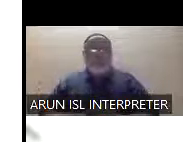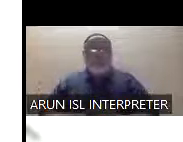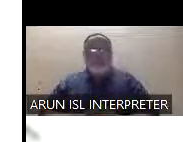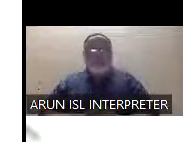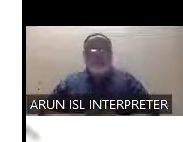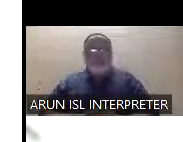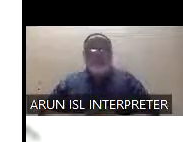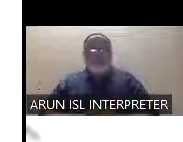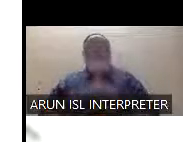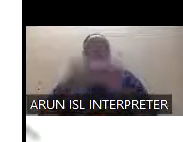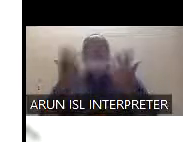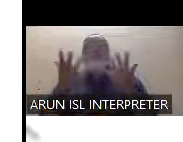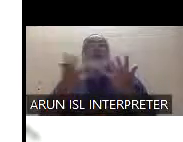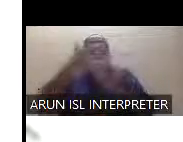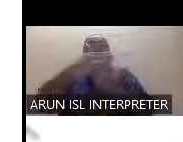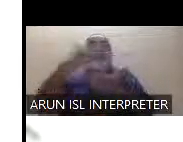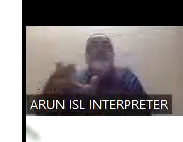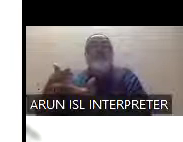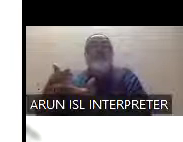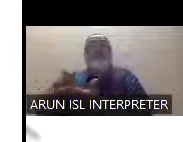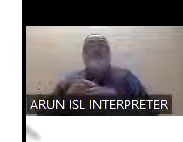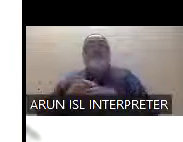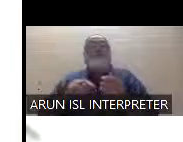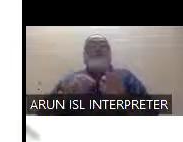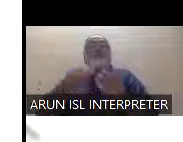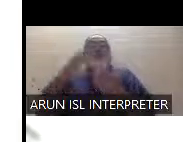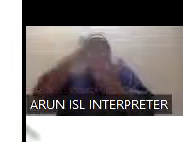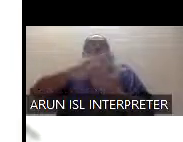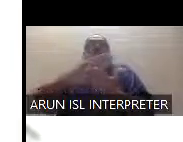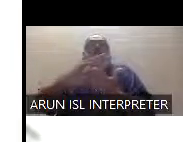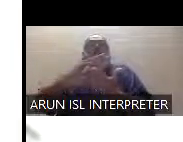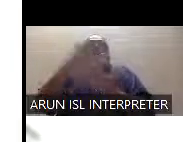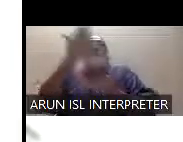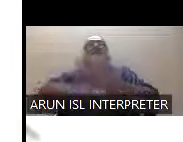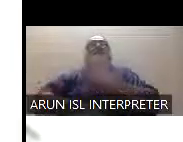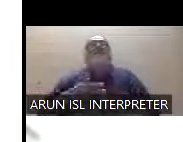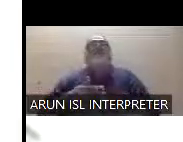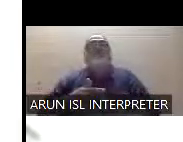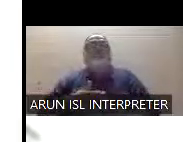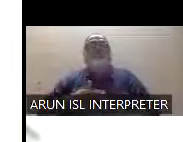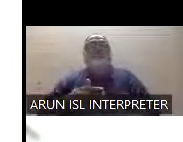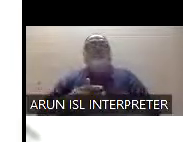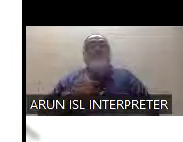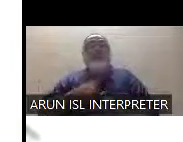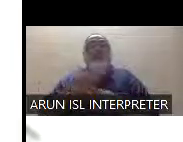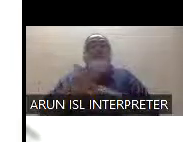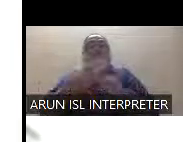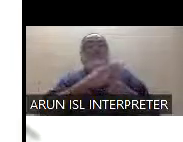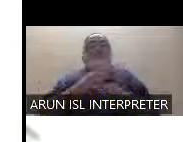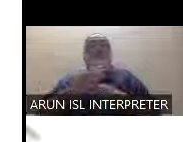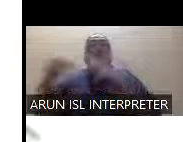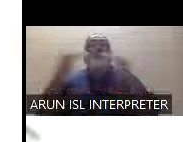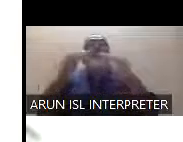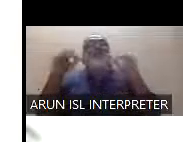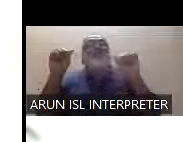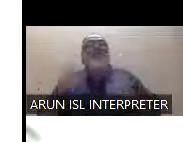stopping them from participating equally. So let's go back to the idea that the responsibility is